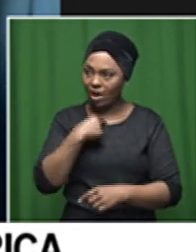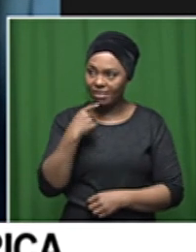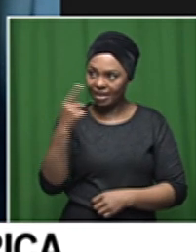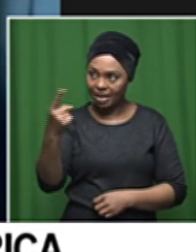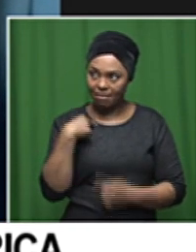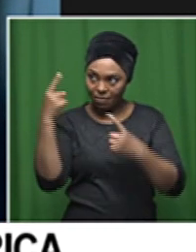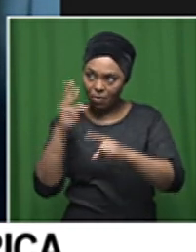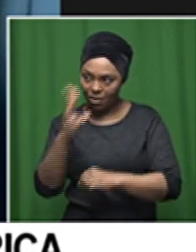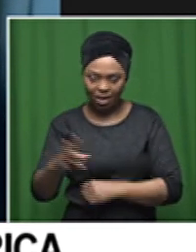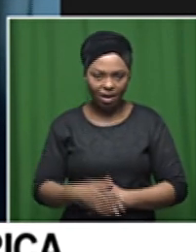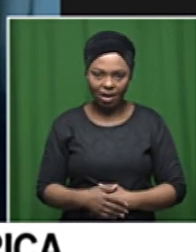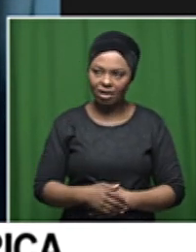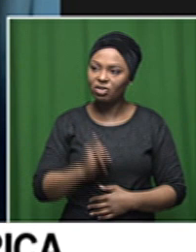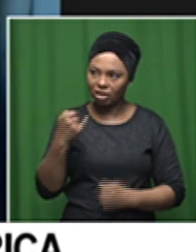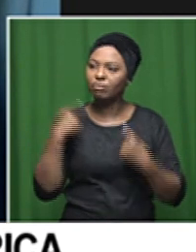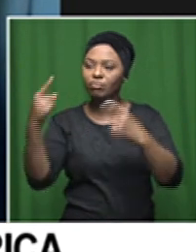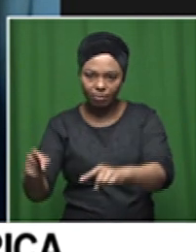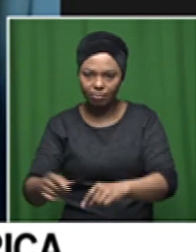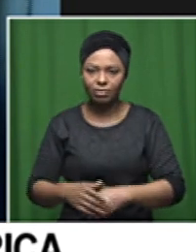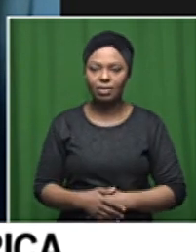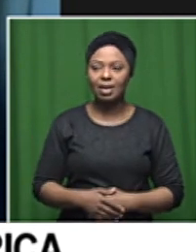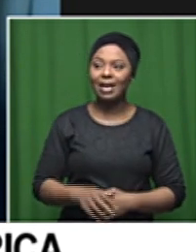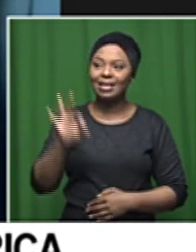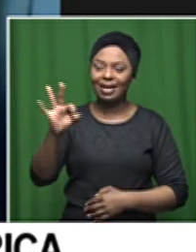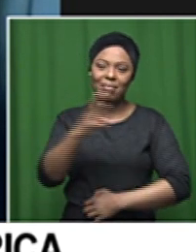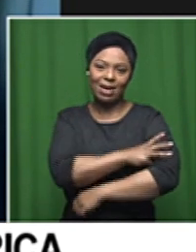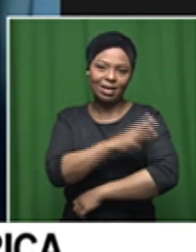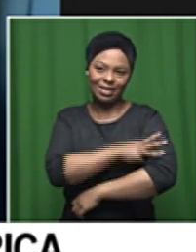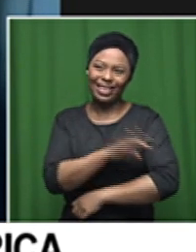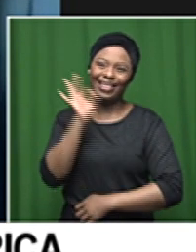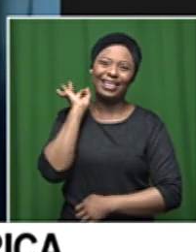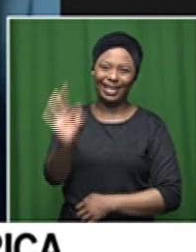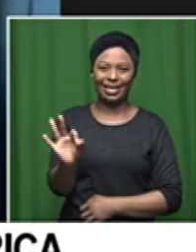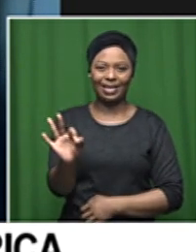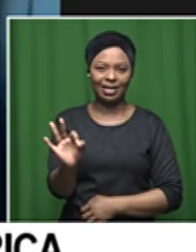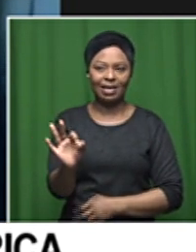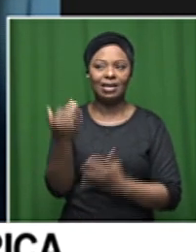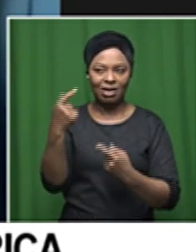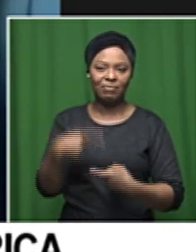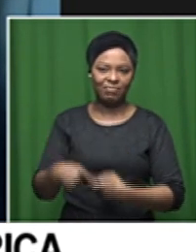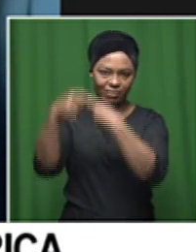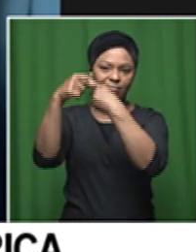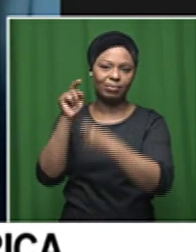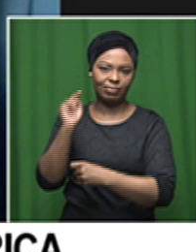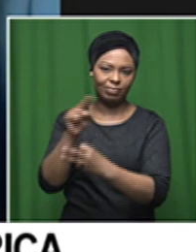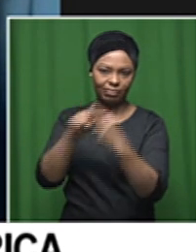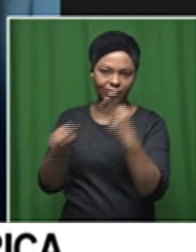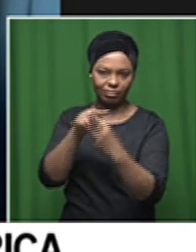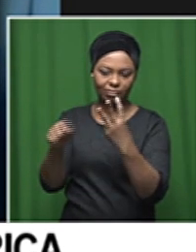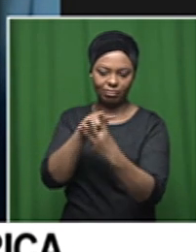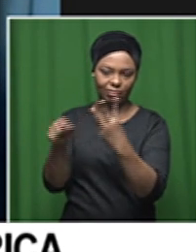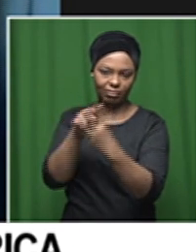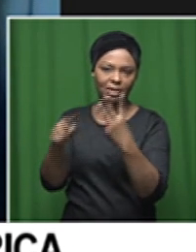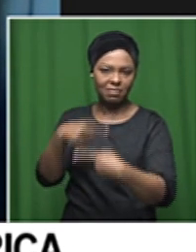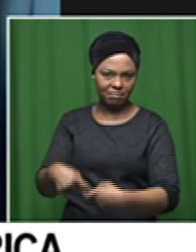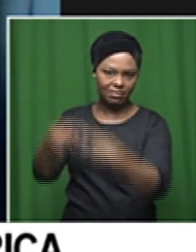store, 3 managers, senior for that matter, are on suspension and are going through a disciplinary